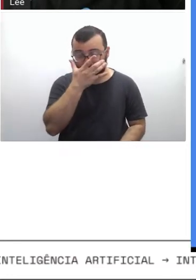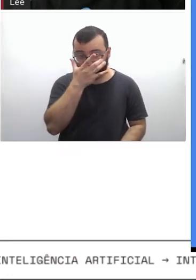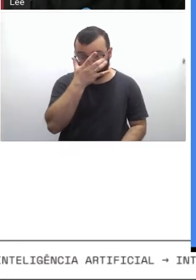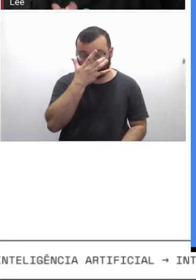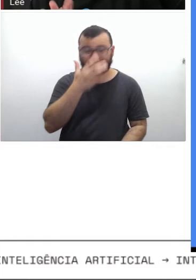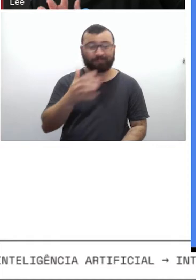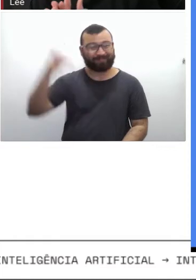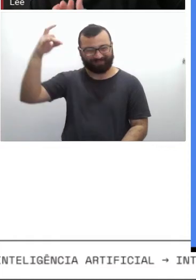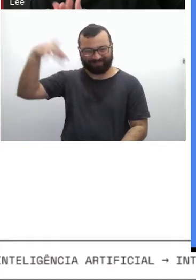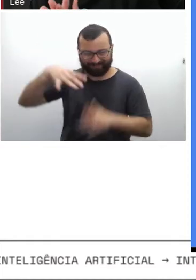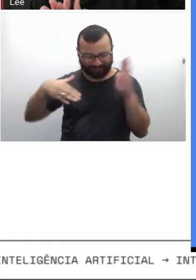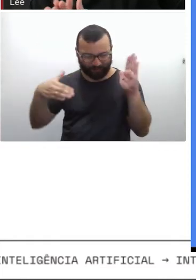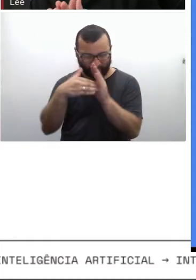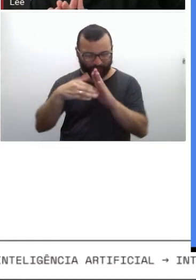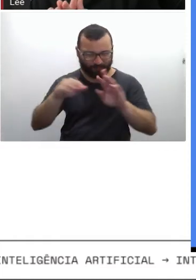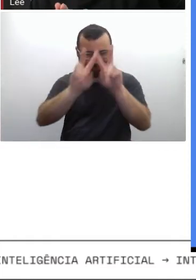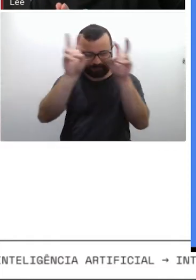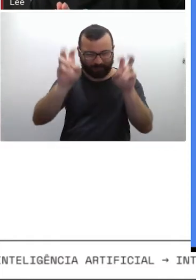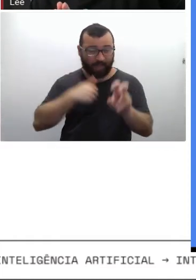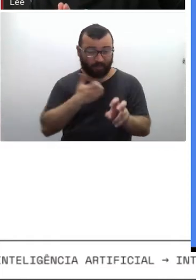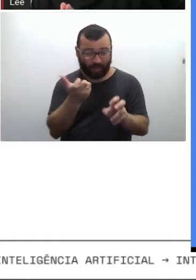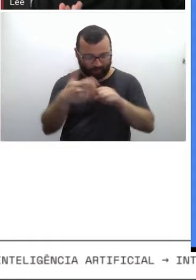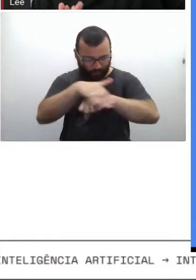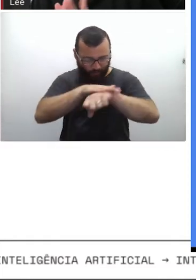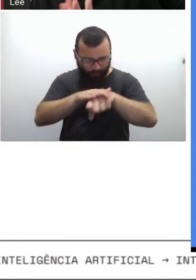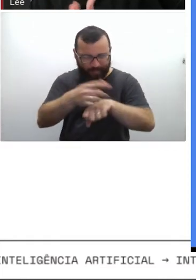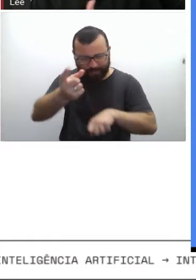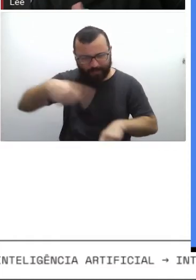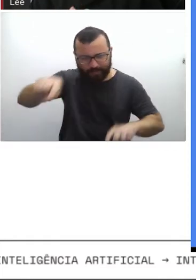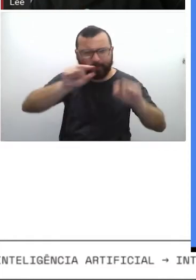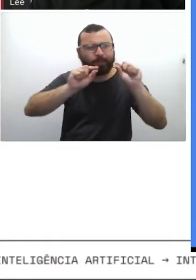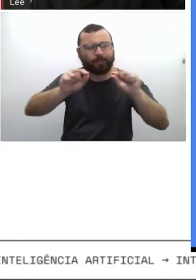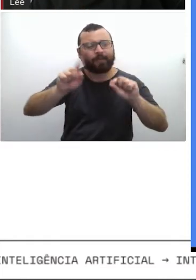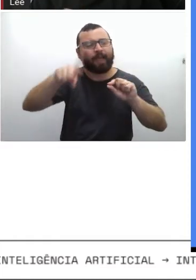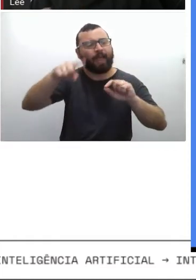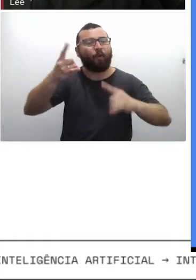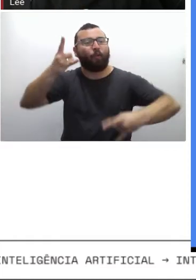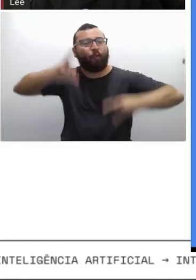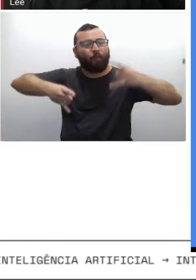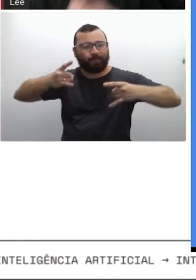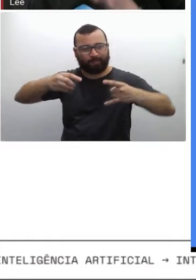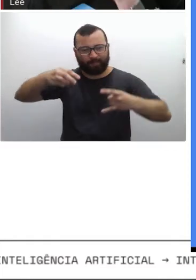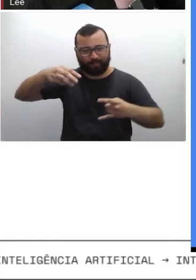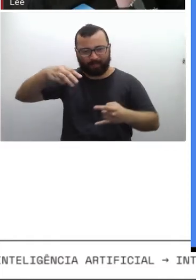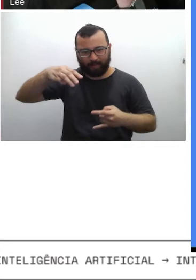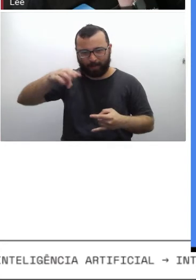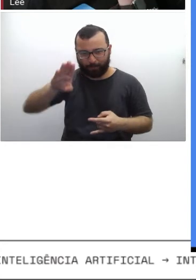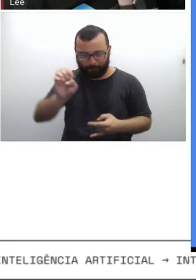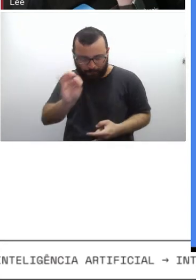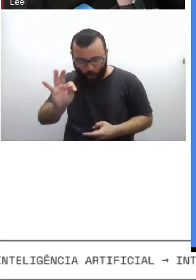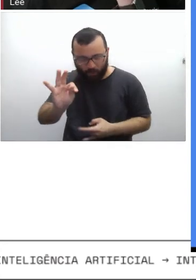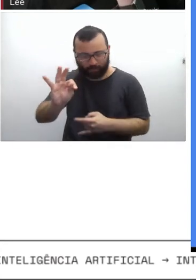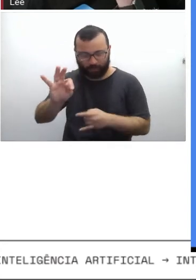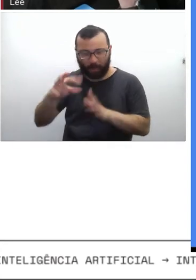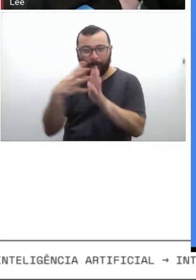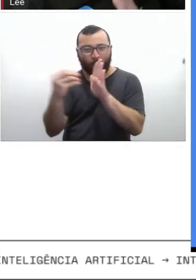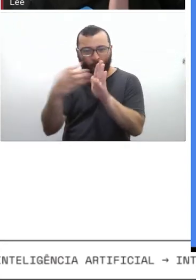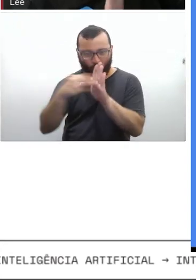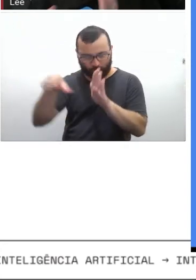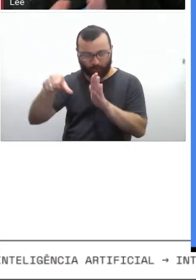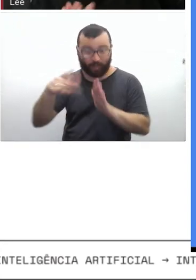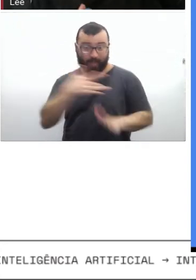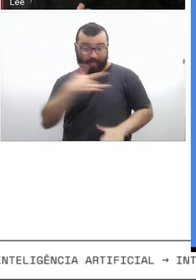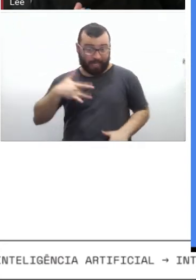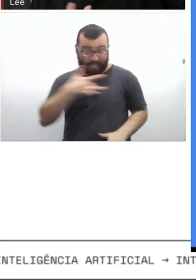Now, the last topic that I would like to discuss with you, these are the bot model health metrics. And this is all about the machine learning model